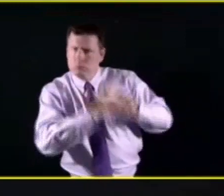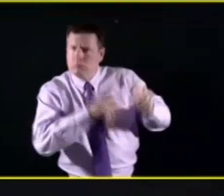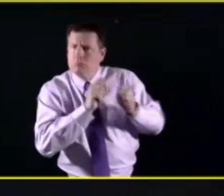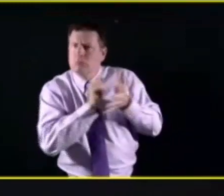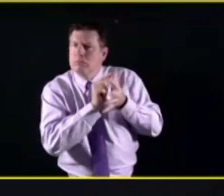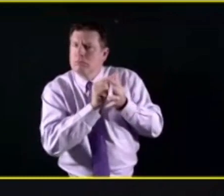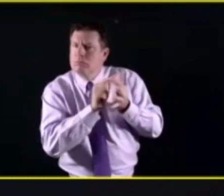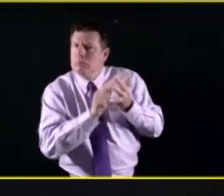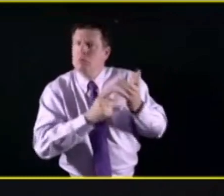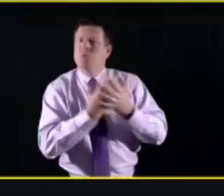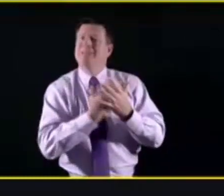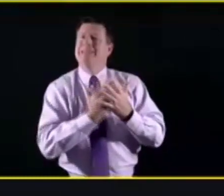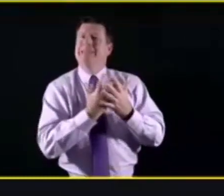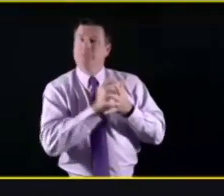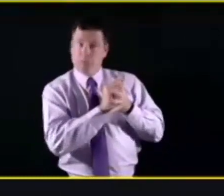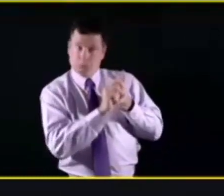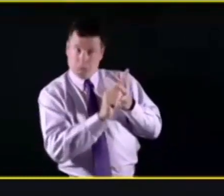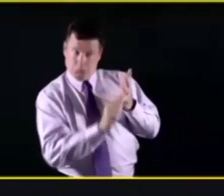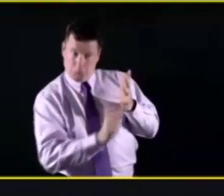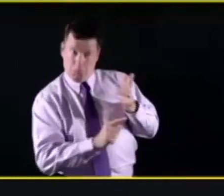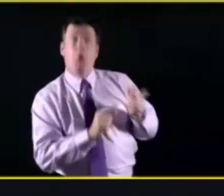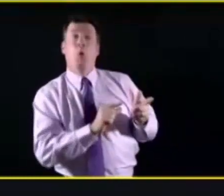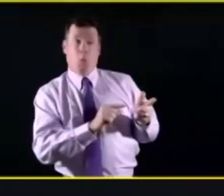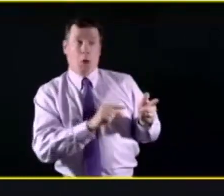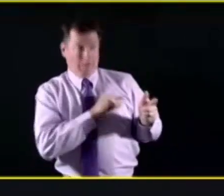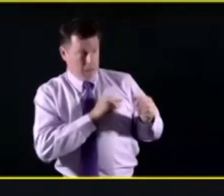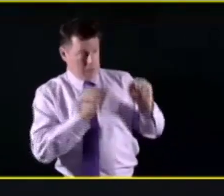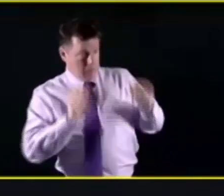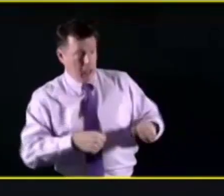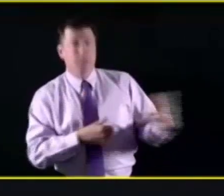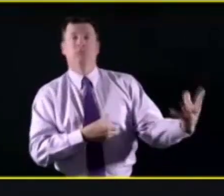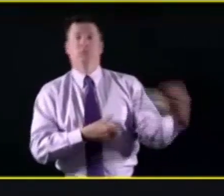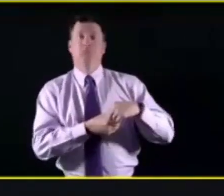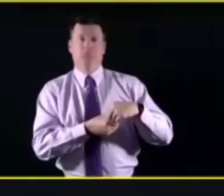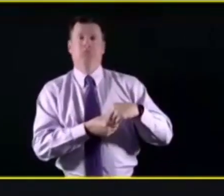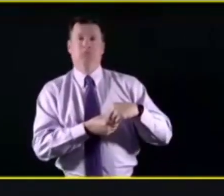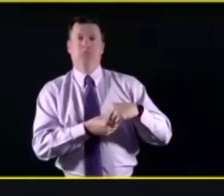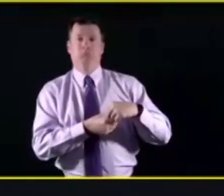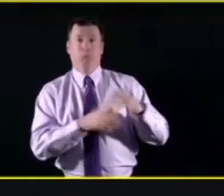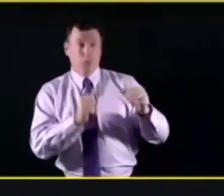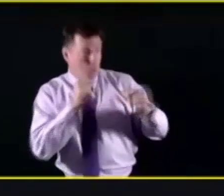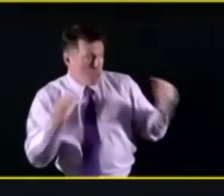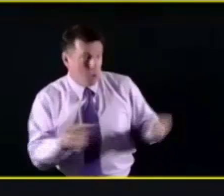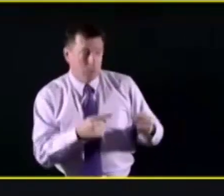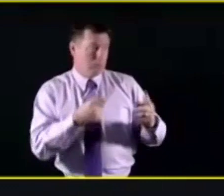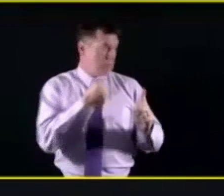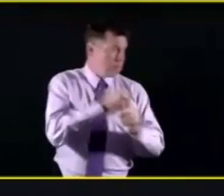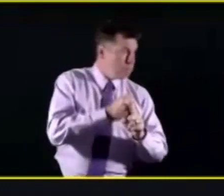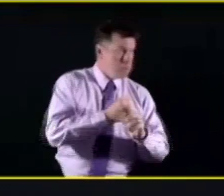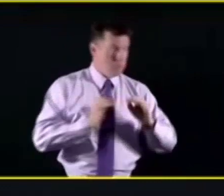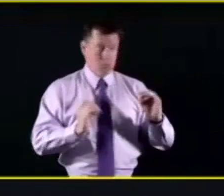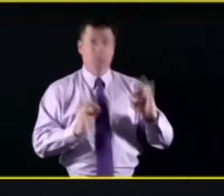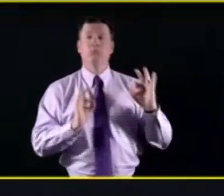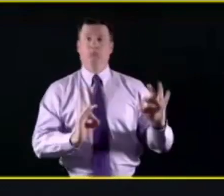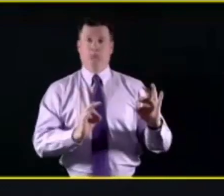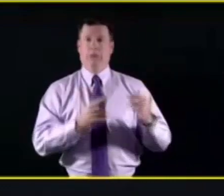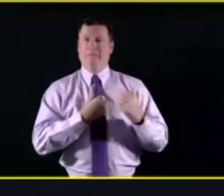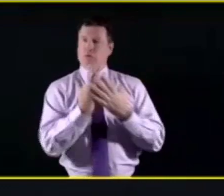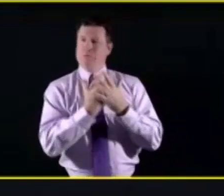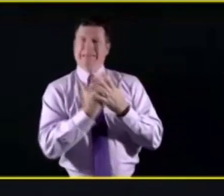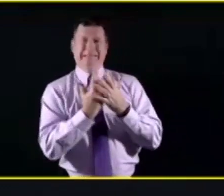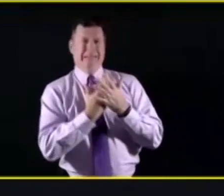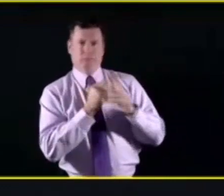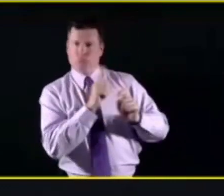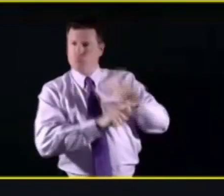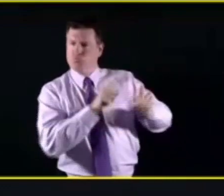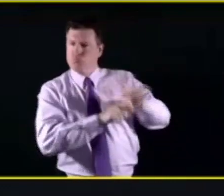And we are in the process of essentially lining individuals up for our initial vaccinations next week.